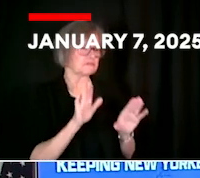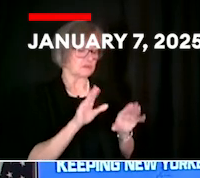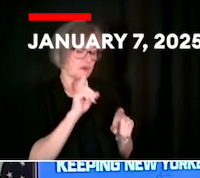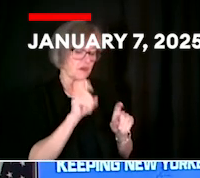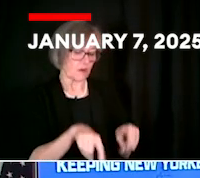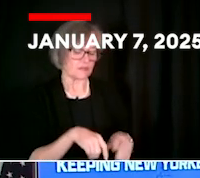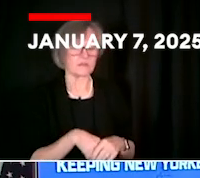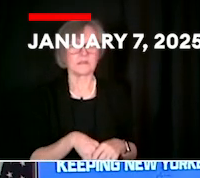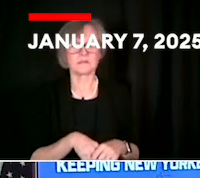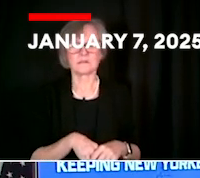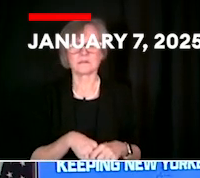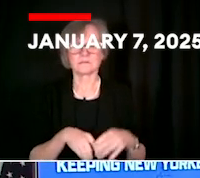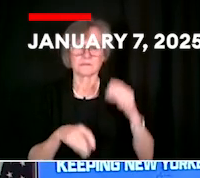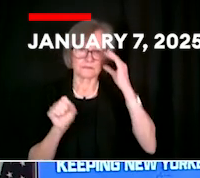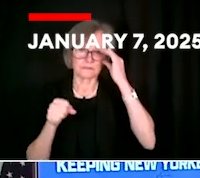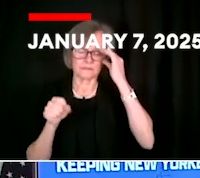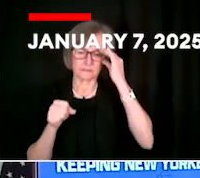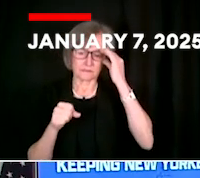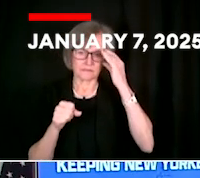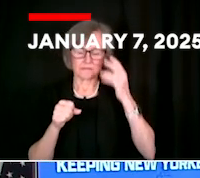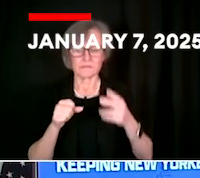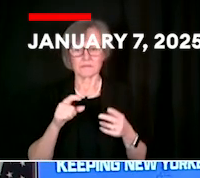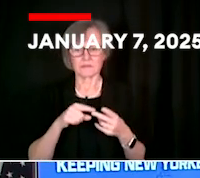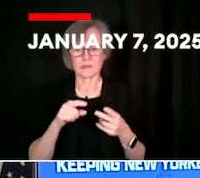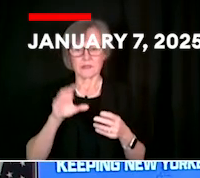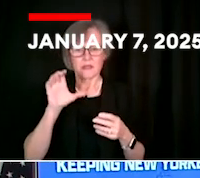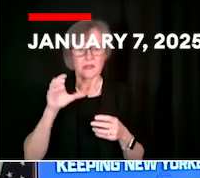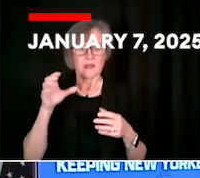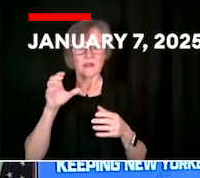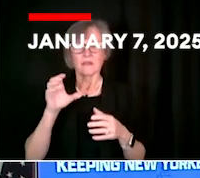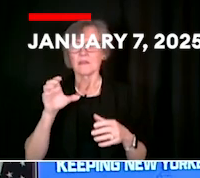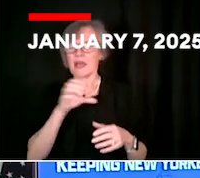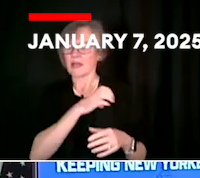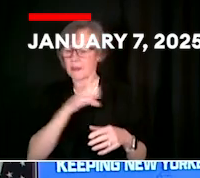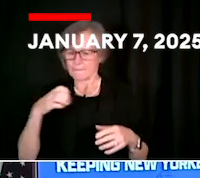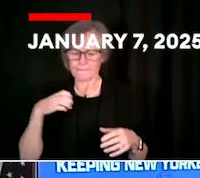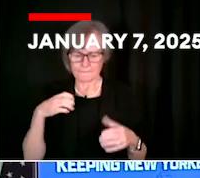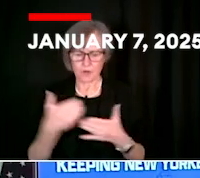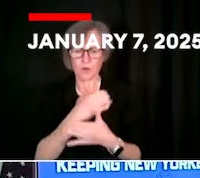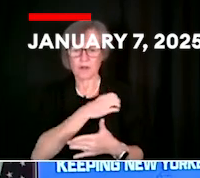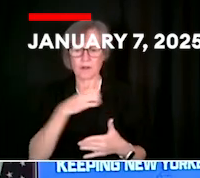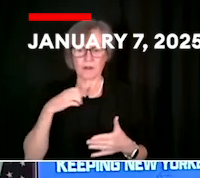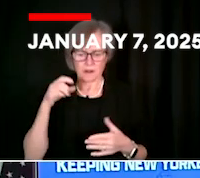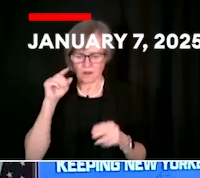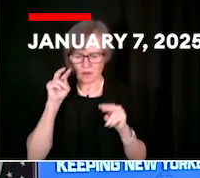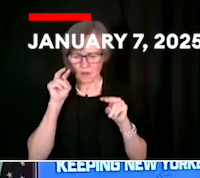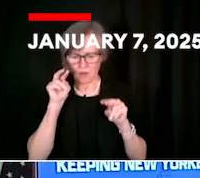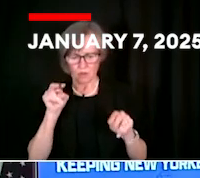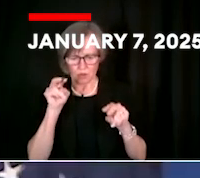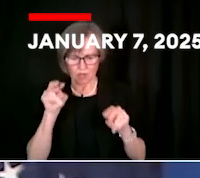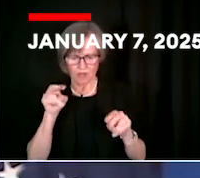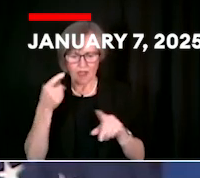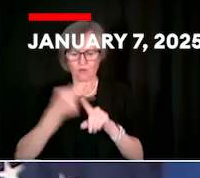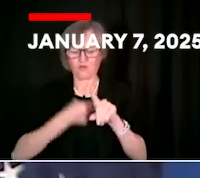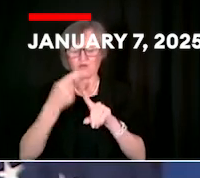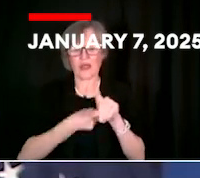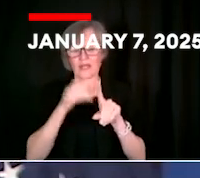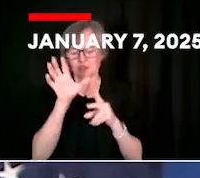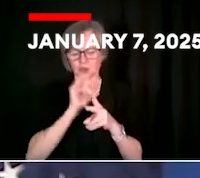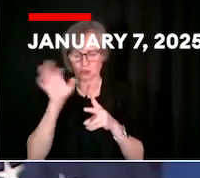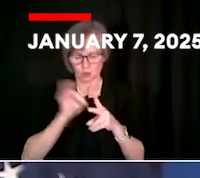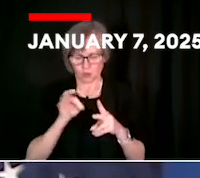ask now? Yes. Okay. Do you want the Charter Revision Commission to look at ranked choice voting? They are going to make